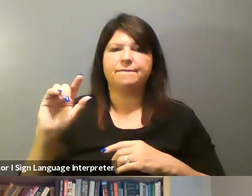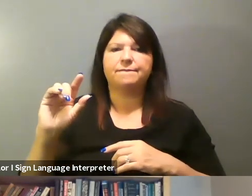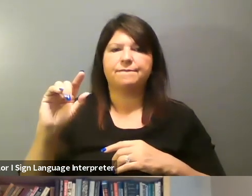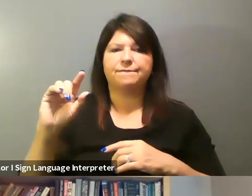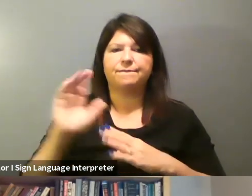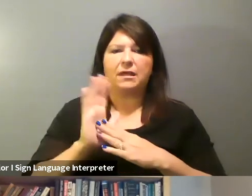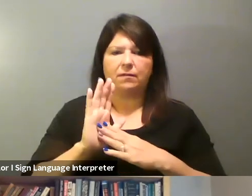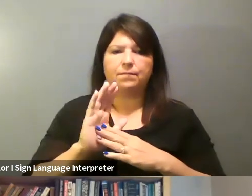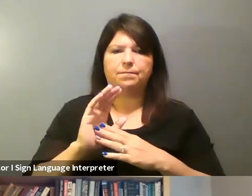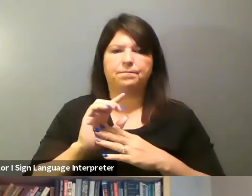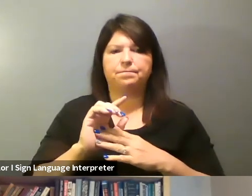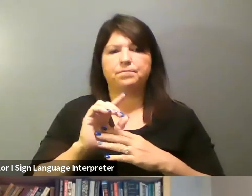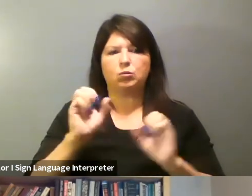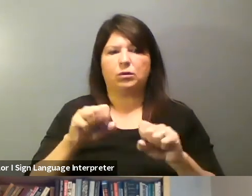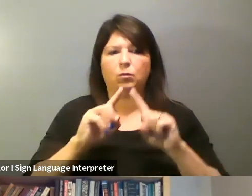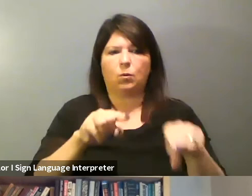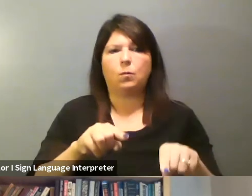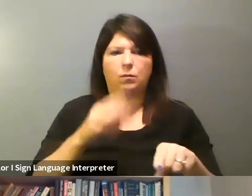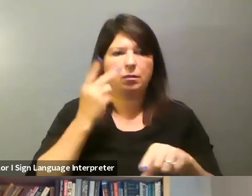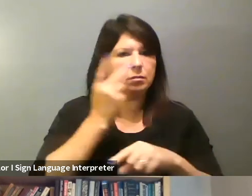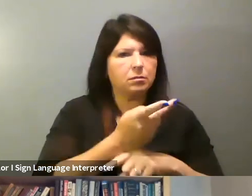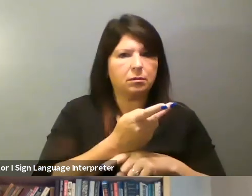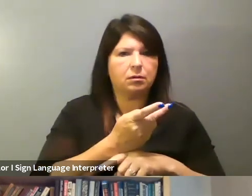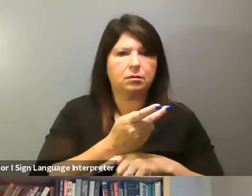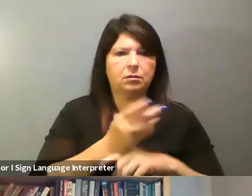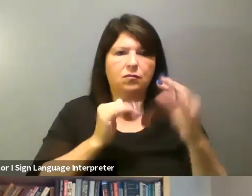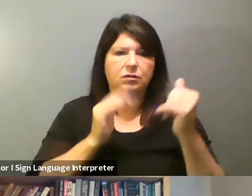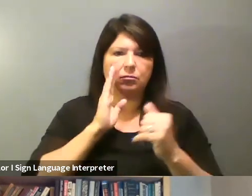be available on a digital platform this fall.